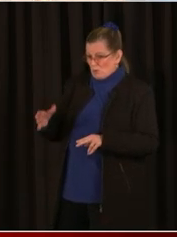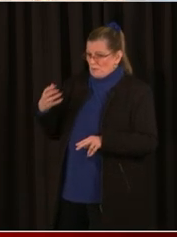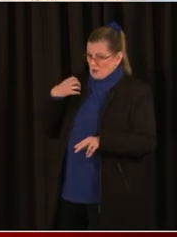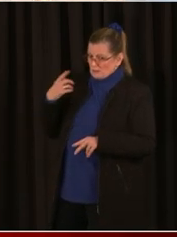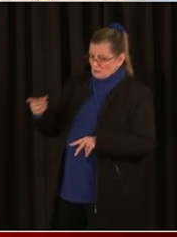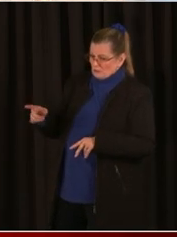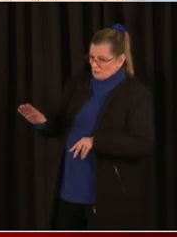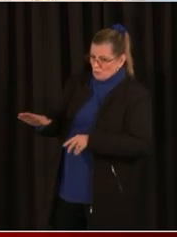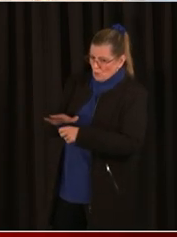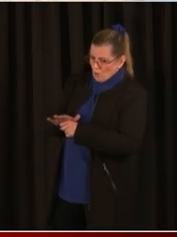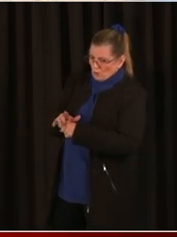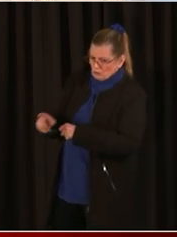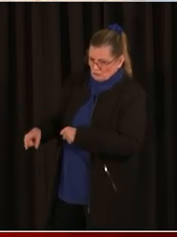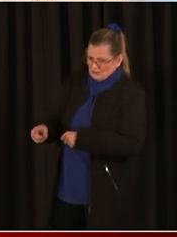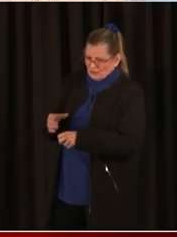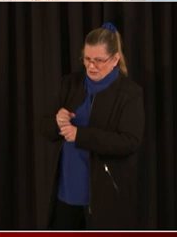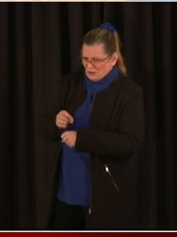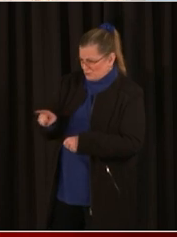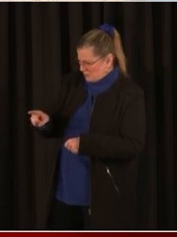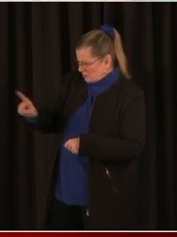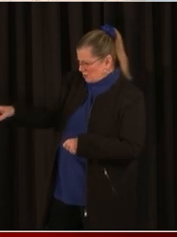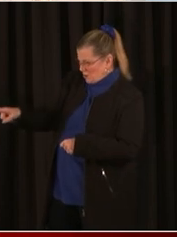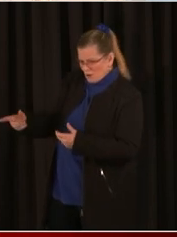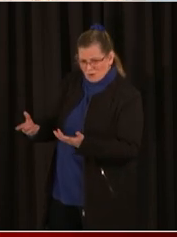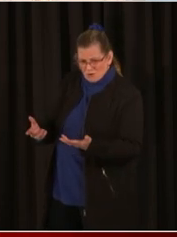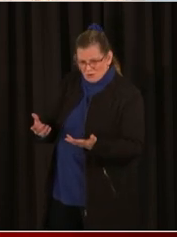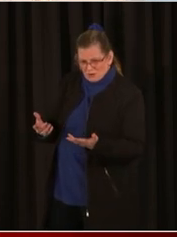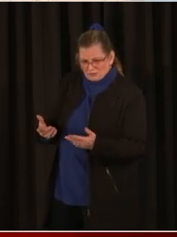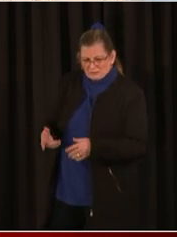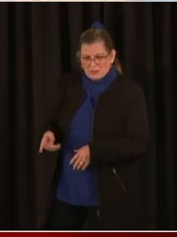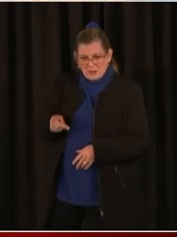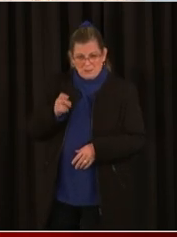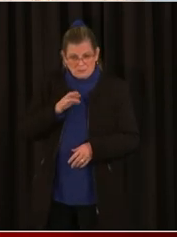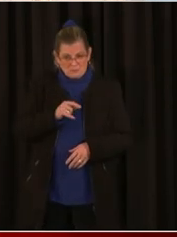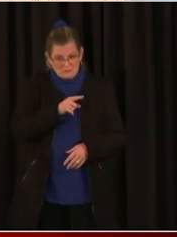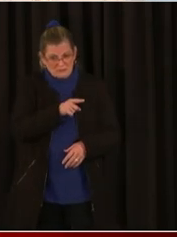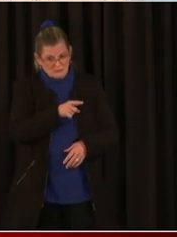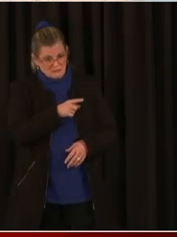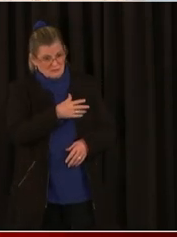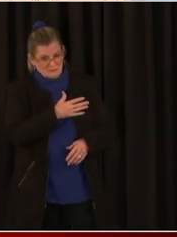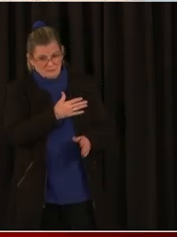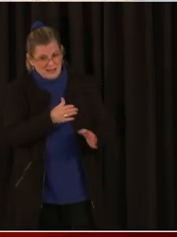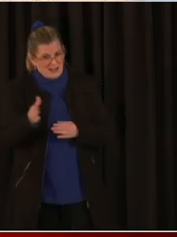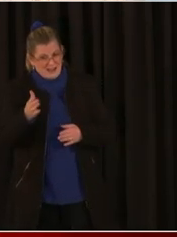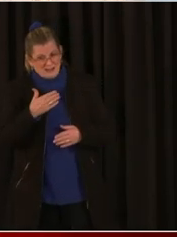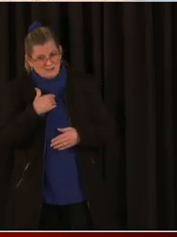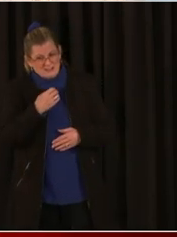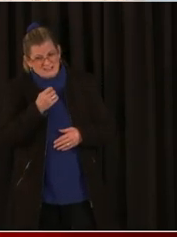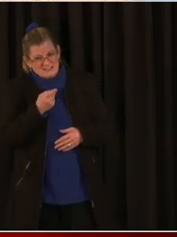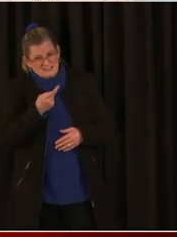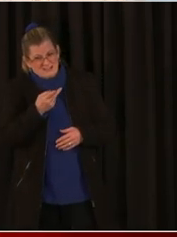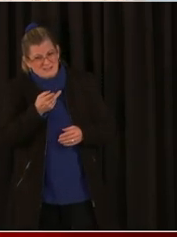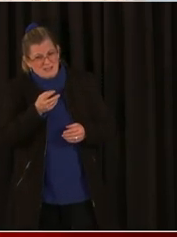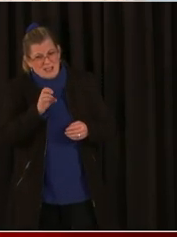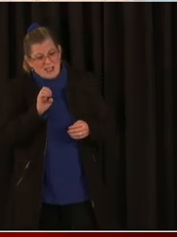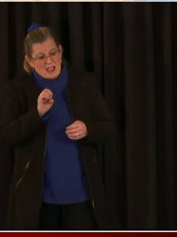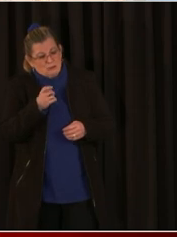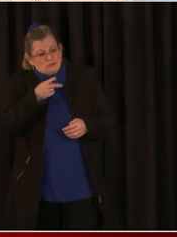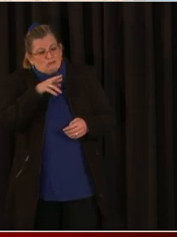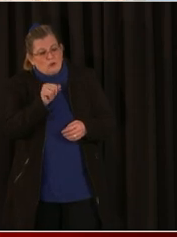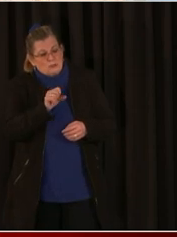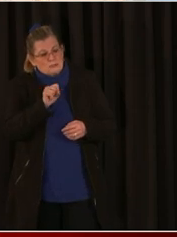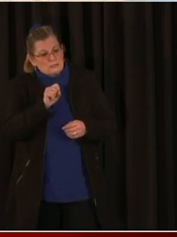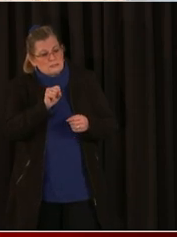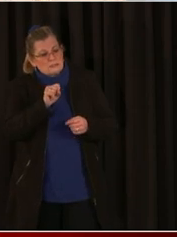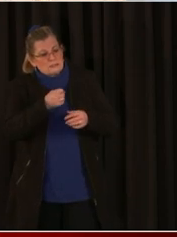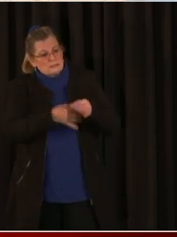that this is your location to go to work, that's where you got to be. And are you guys planning any contingent? Do you have extra subs or things like that on